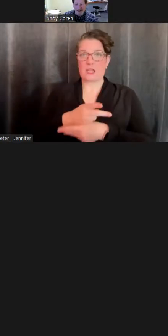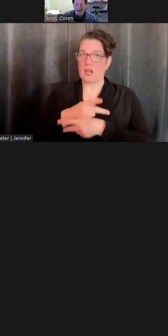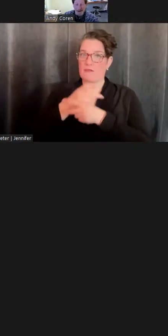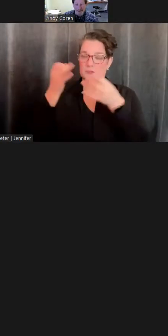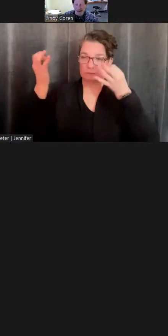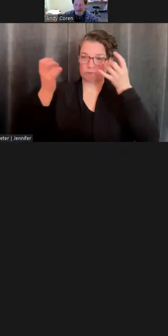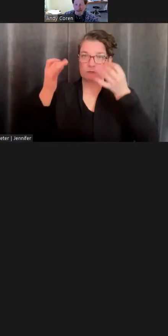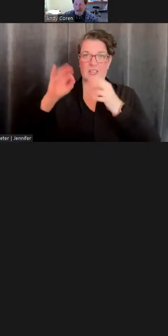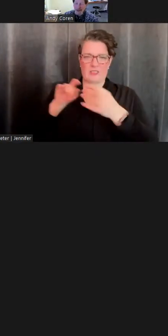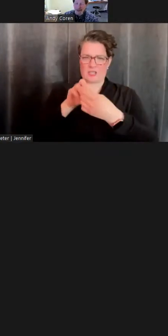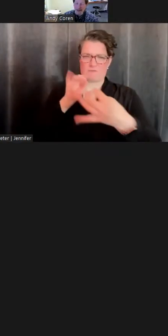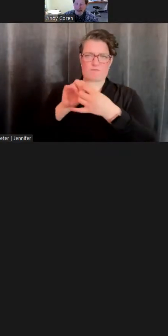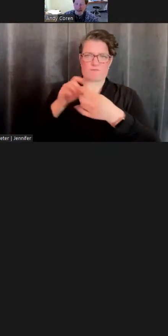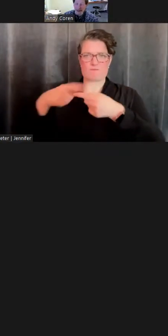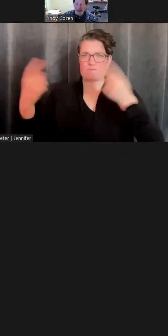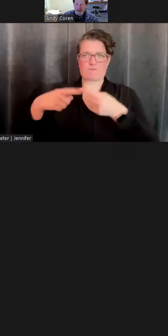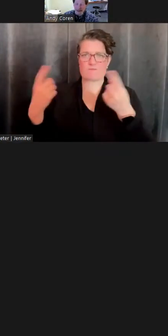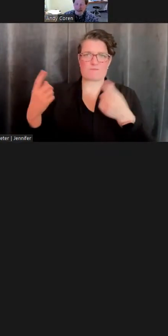they work out on the committee level.